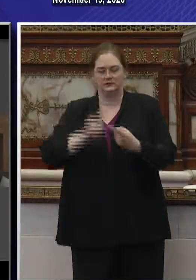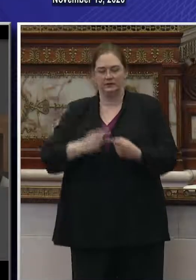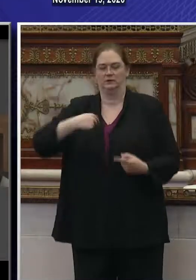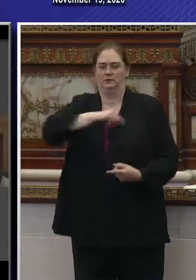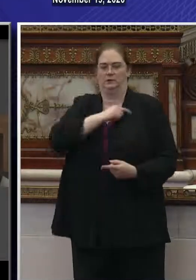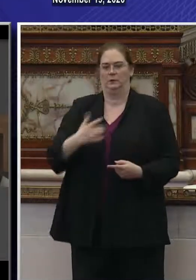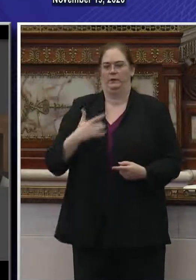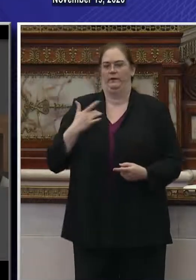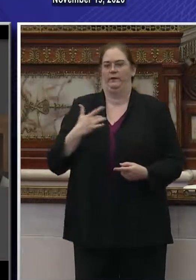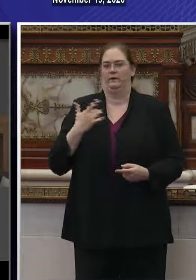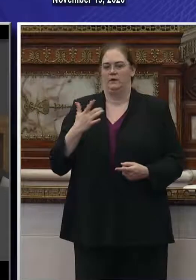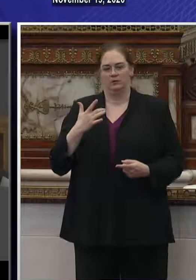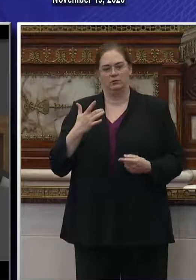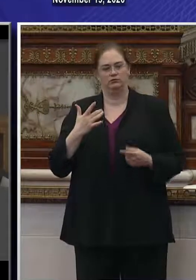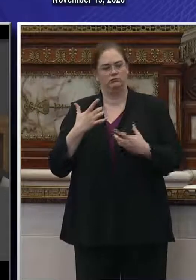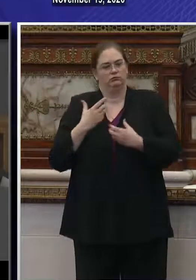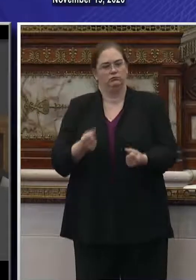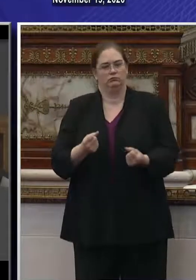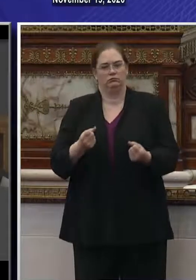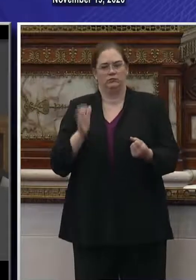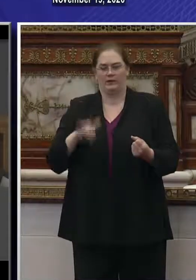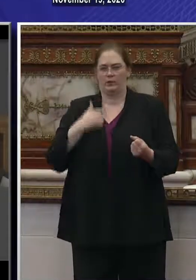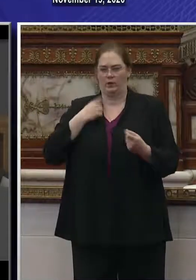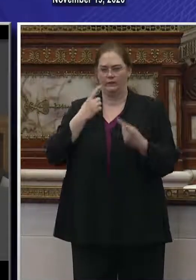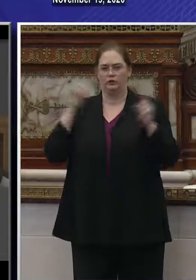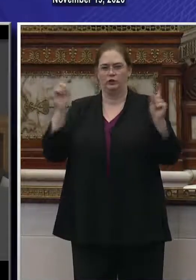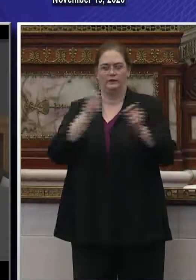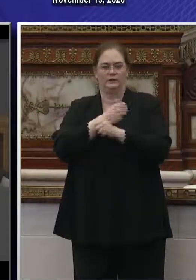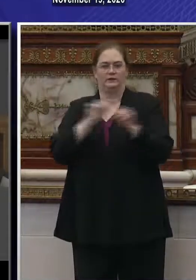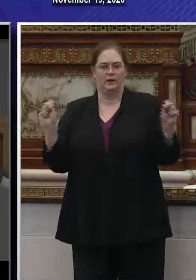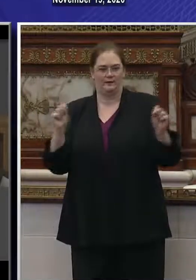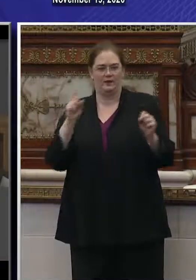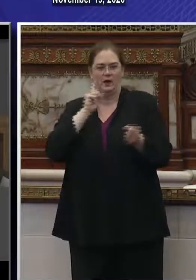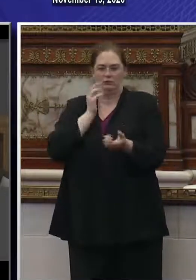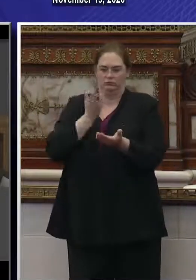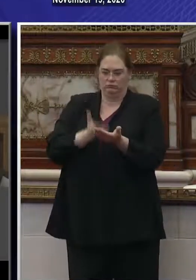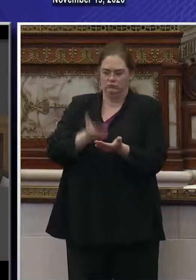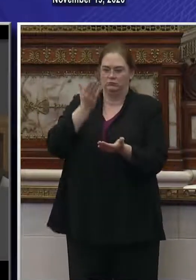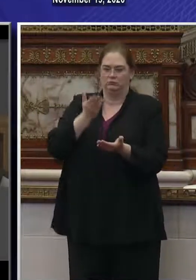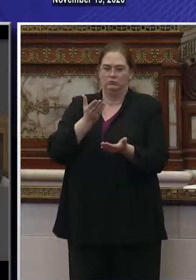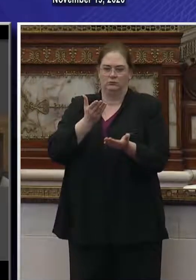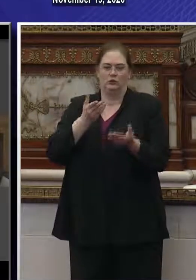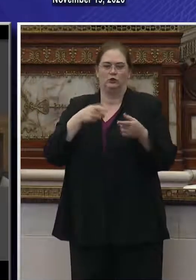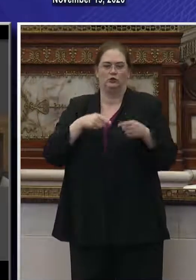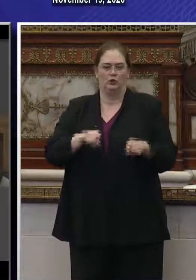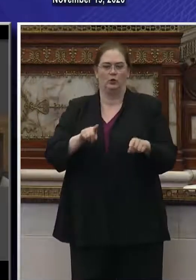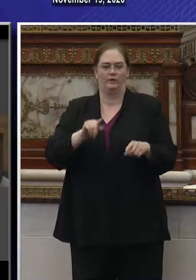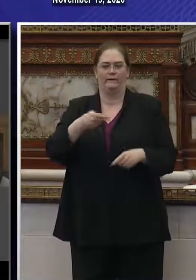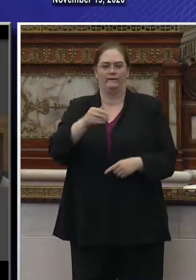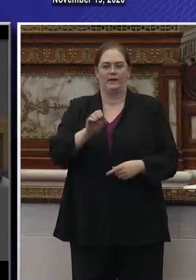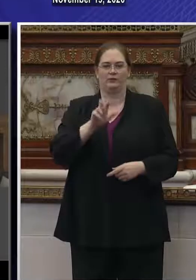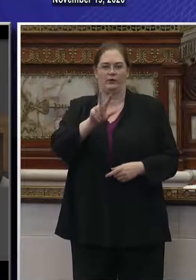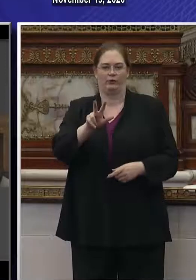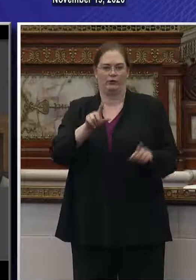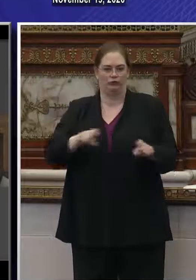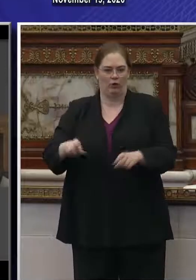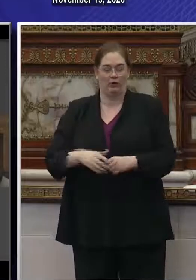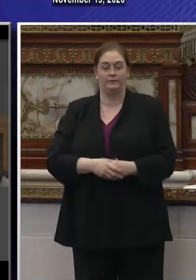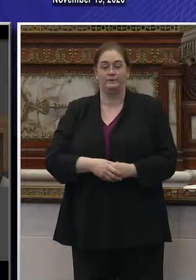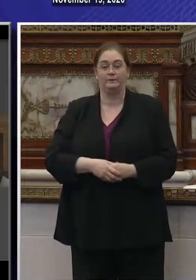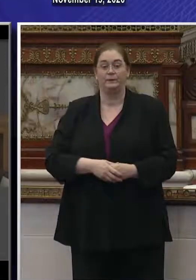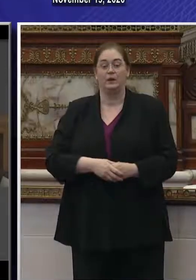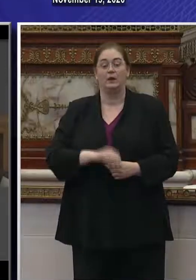feel confident that we have achieved safety and efficacy signal in our phase 3 trials. The